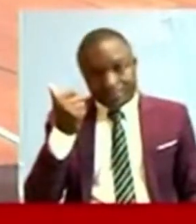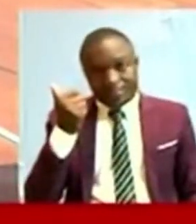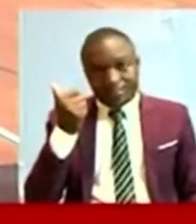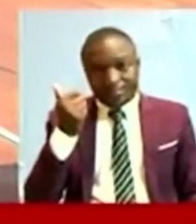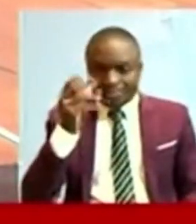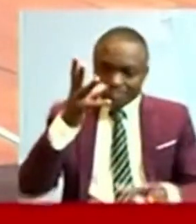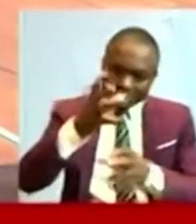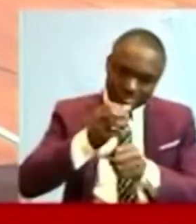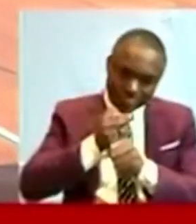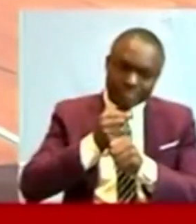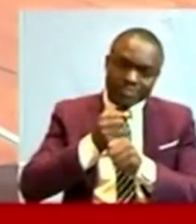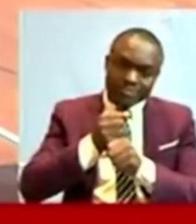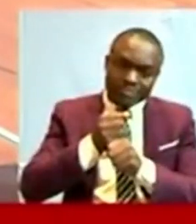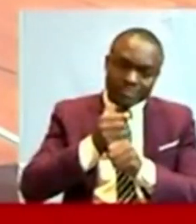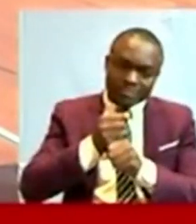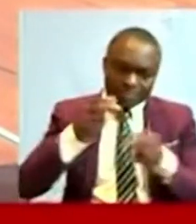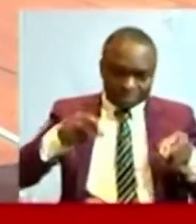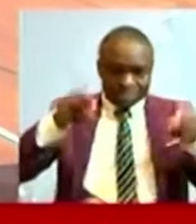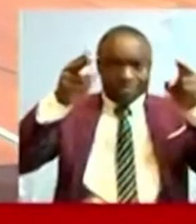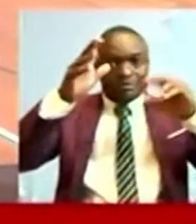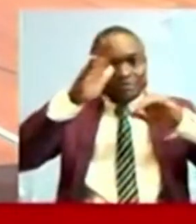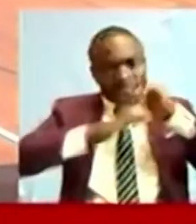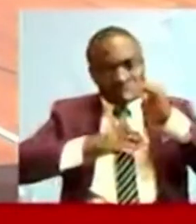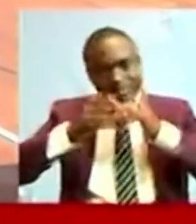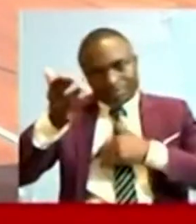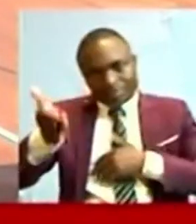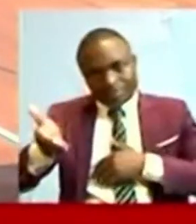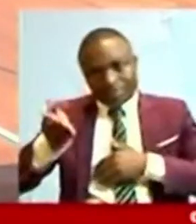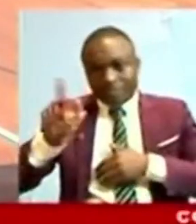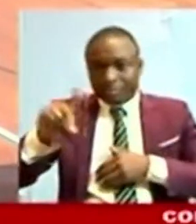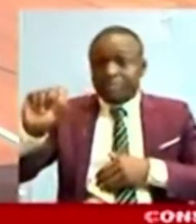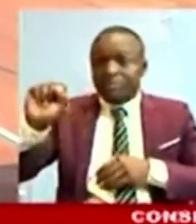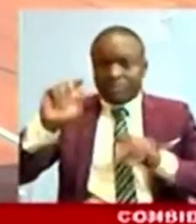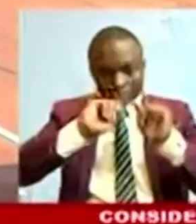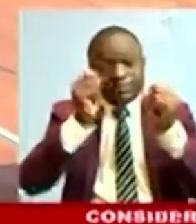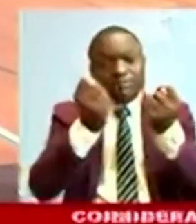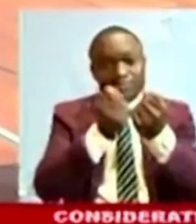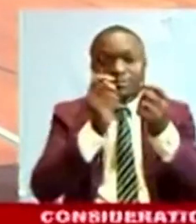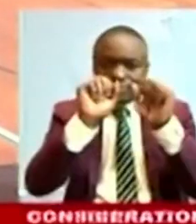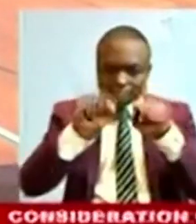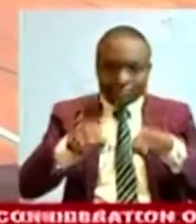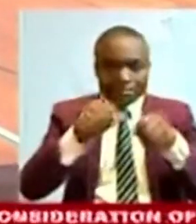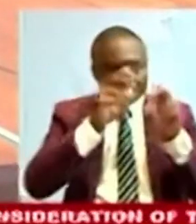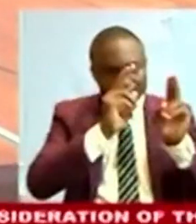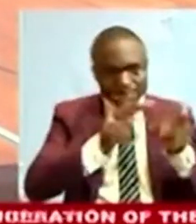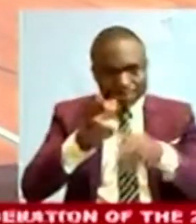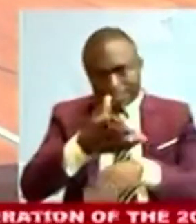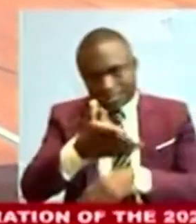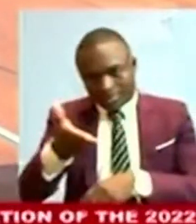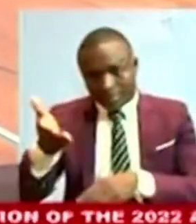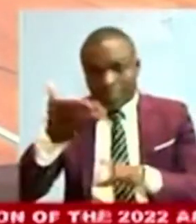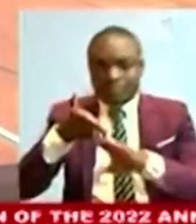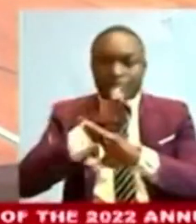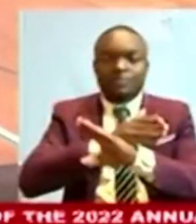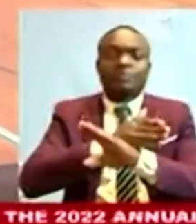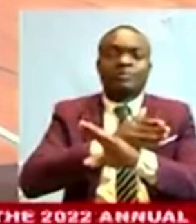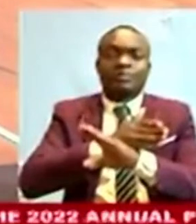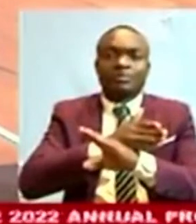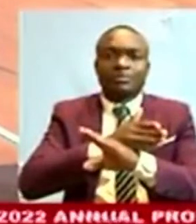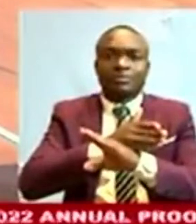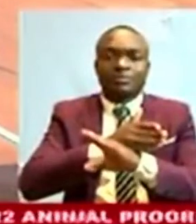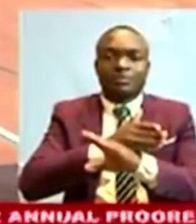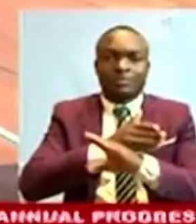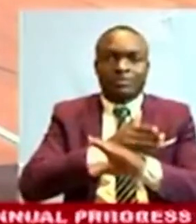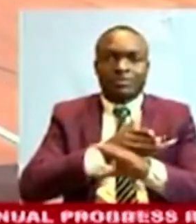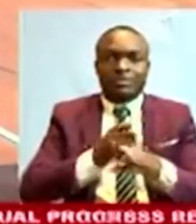achieve much higher than that? So PS, with your team, you can respond to those before we go to the next and final round